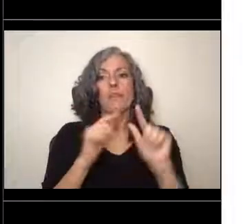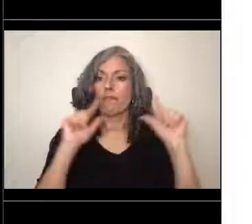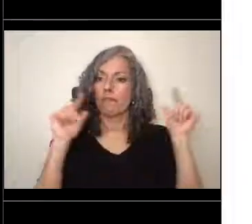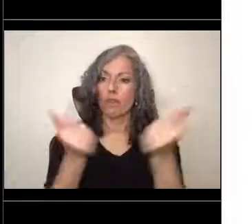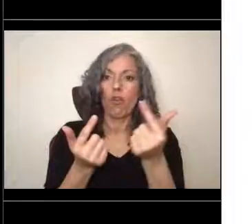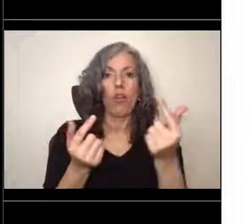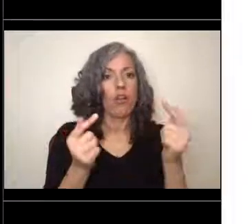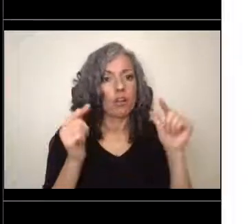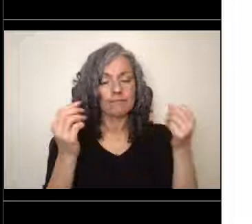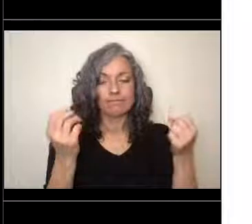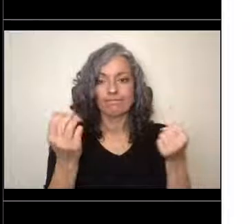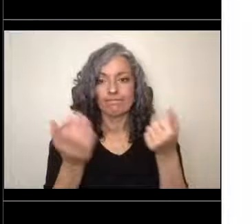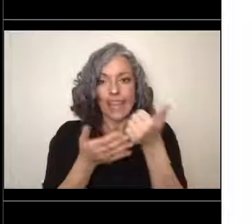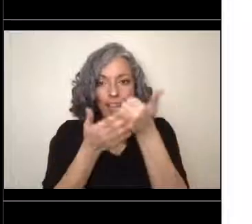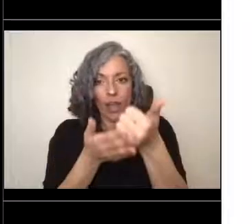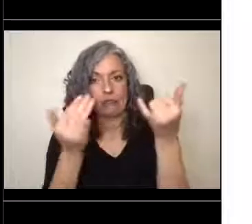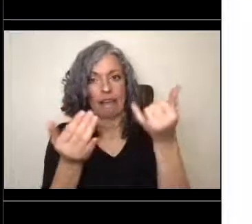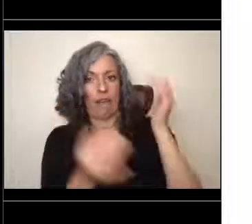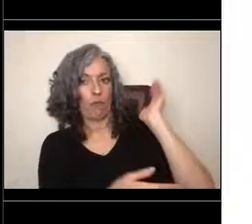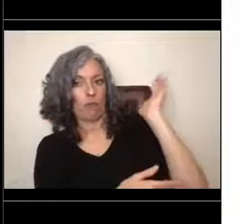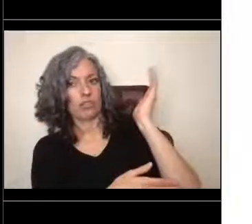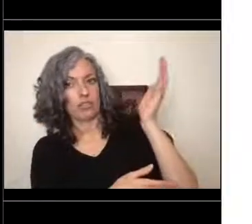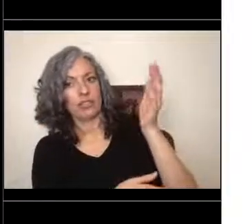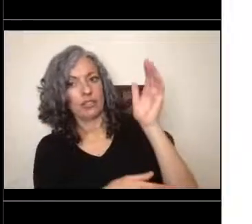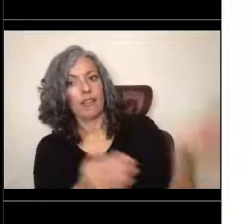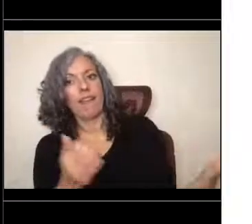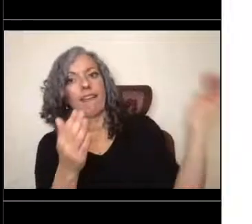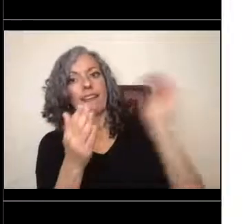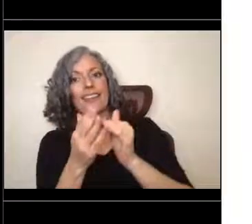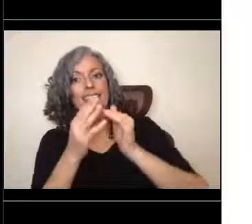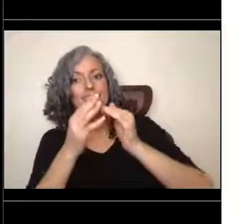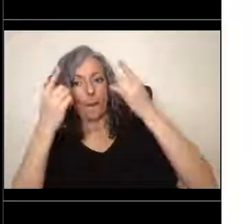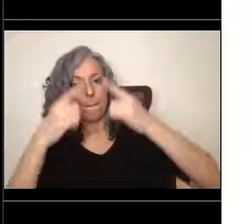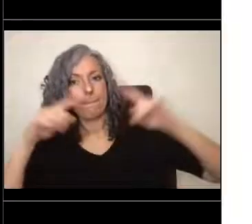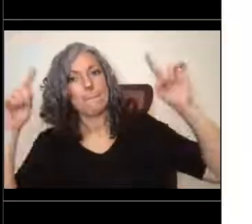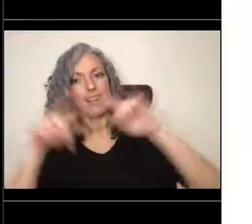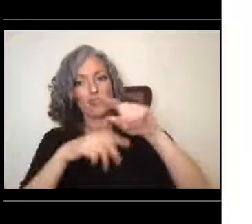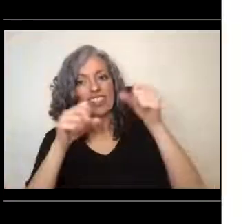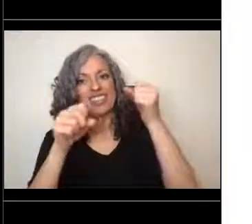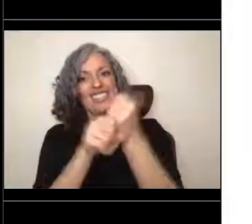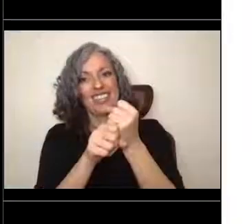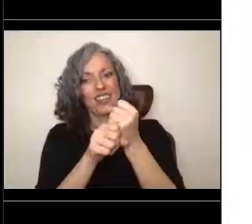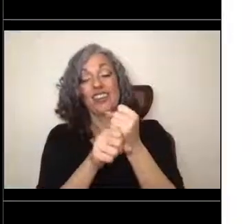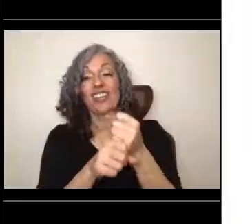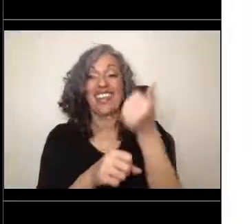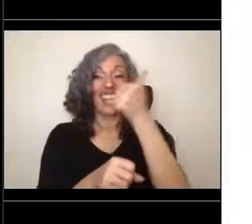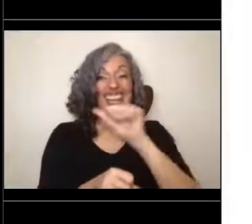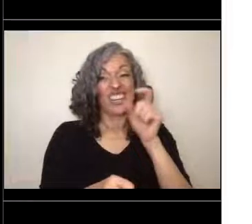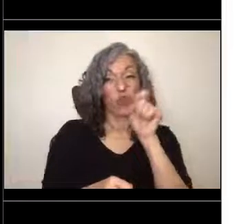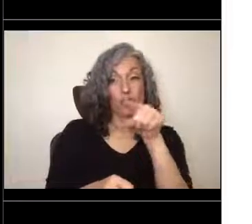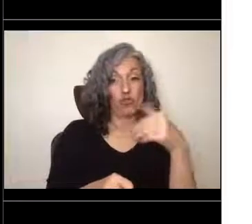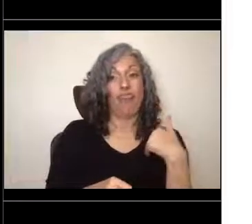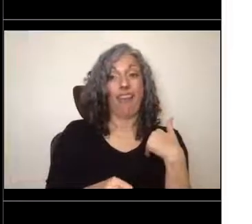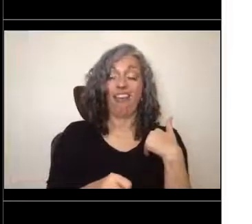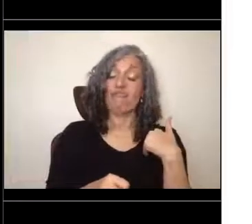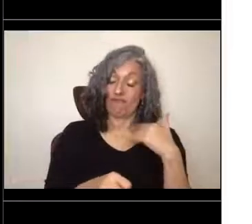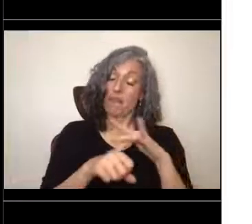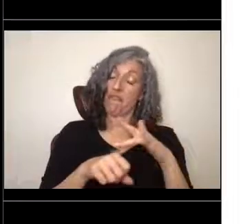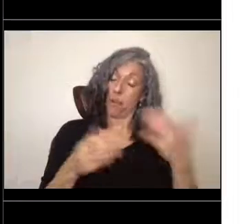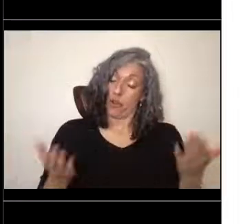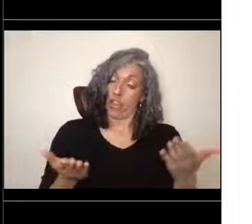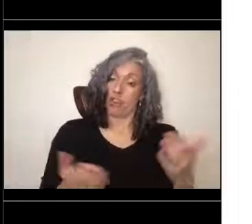with today's presentation, as well as another successful federal fiscal year delivery. And I'm available for any questions you may have. Thank you,